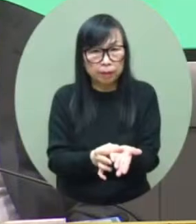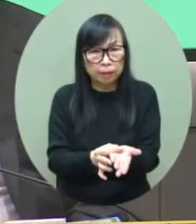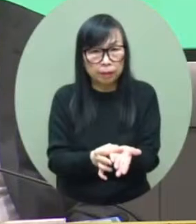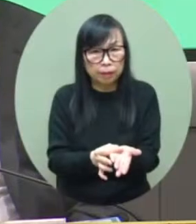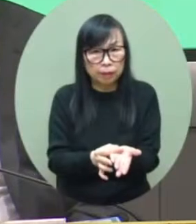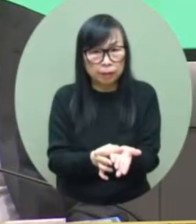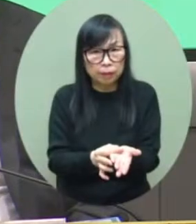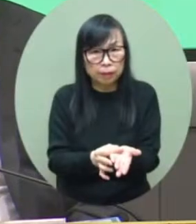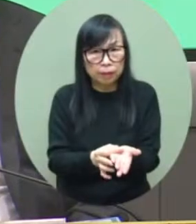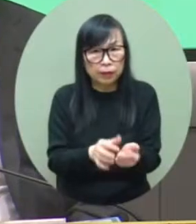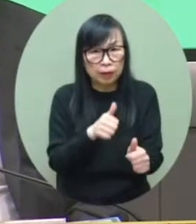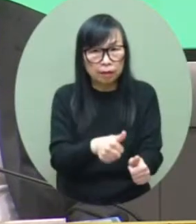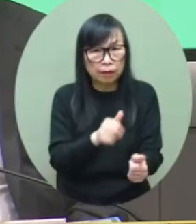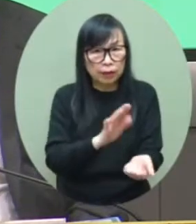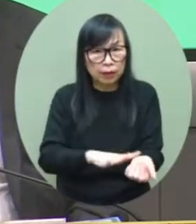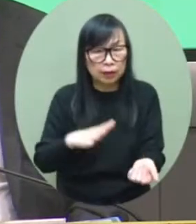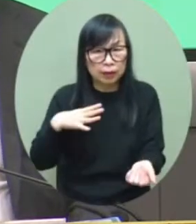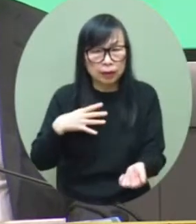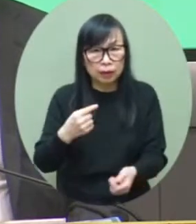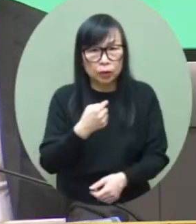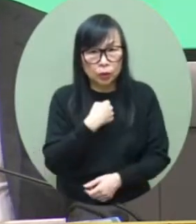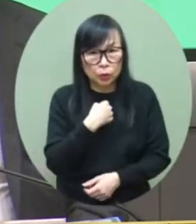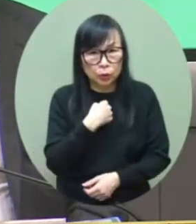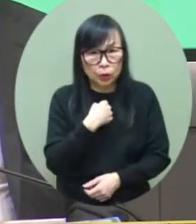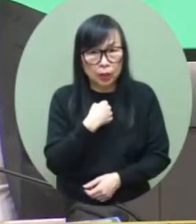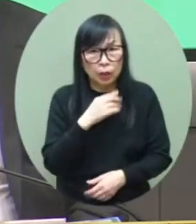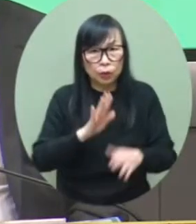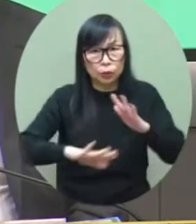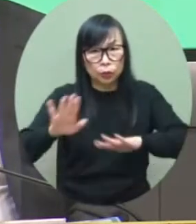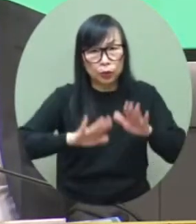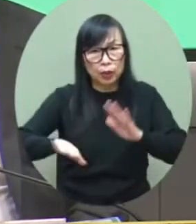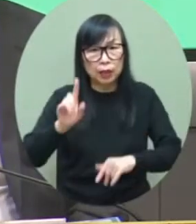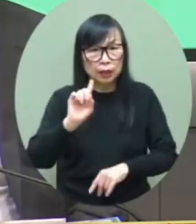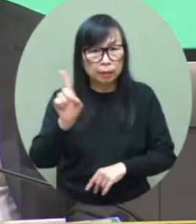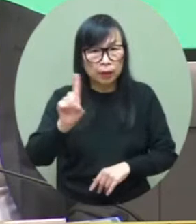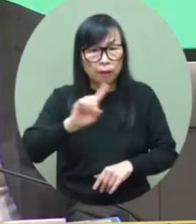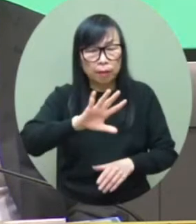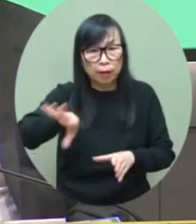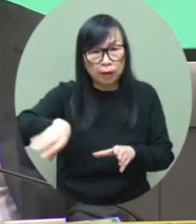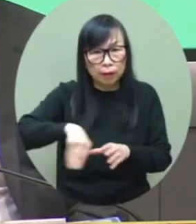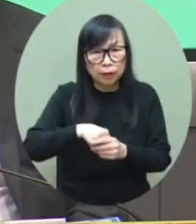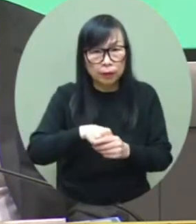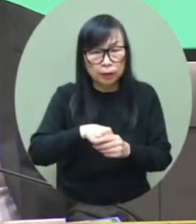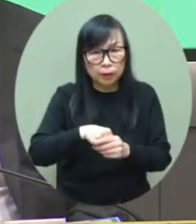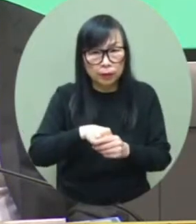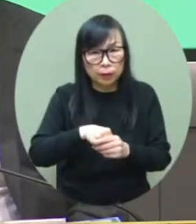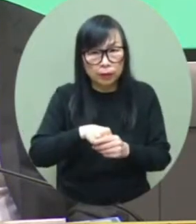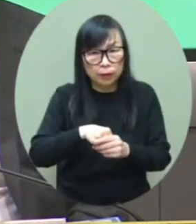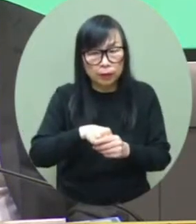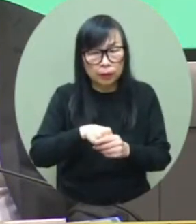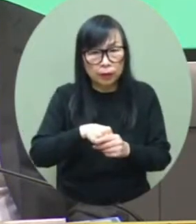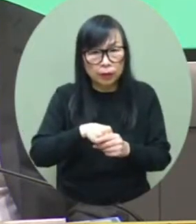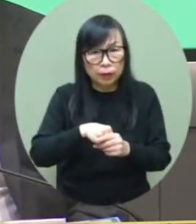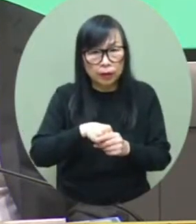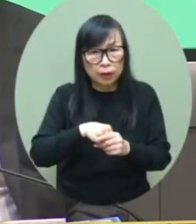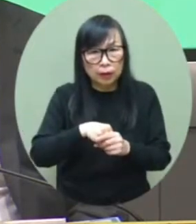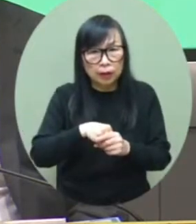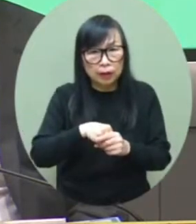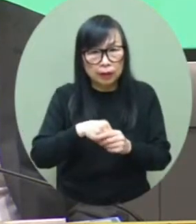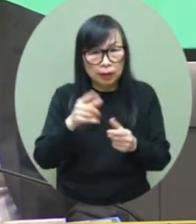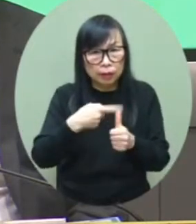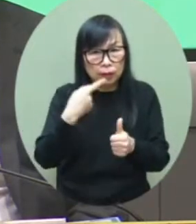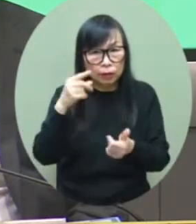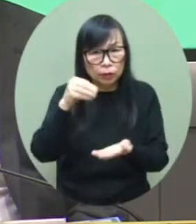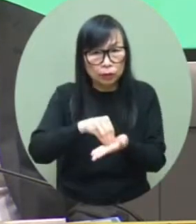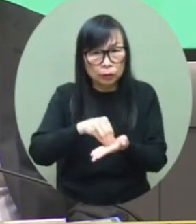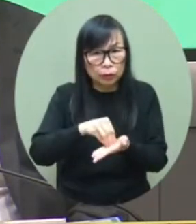the Deputy Financial Secretary, to review all these facilities and see how we should deal with them in light